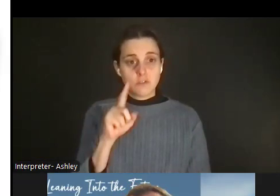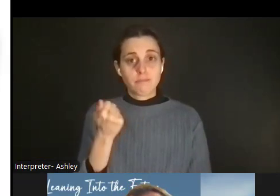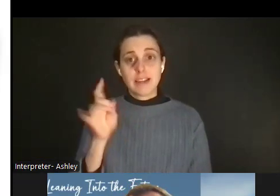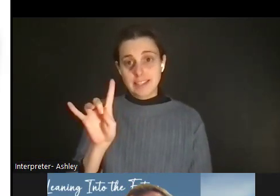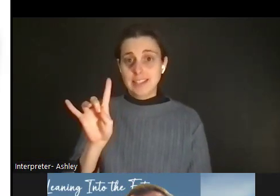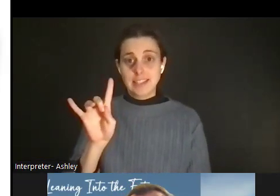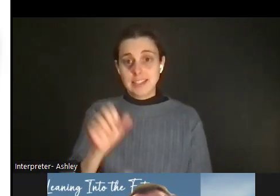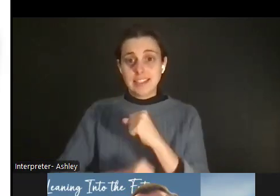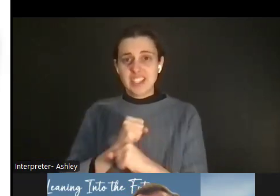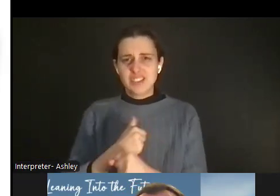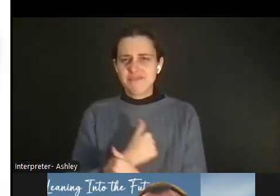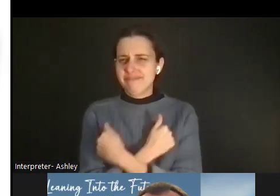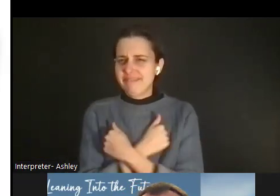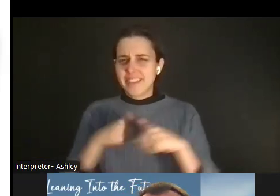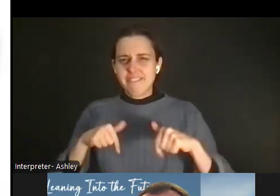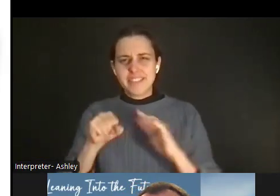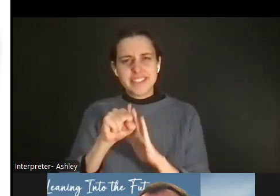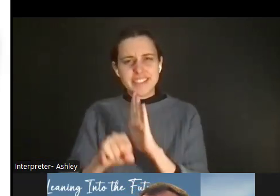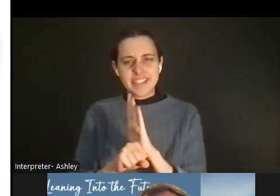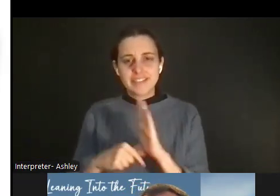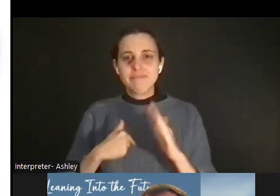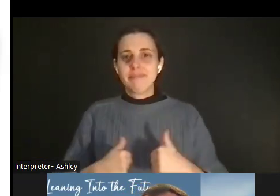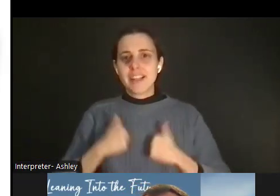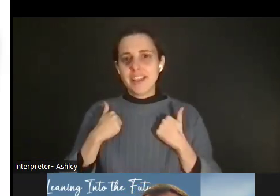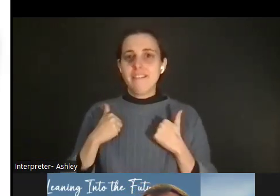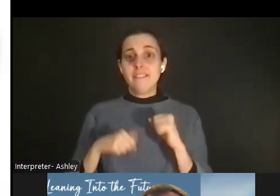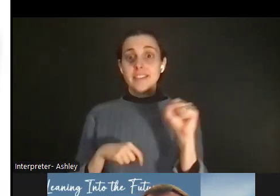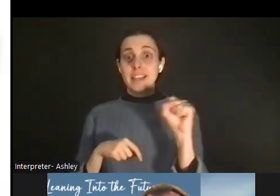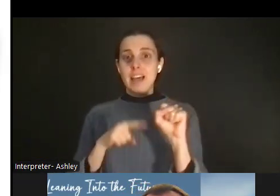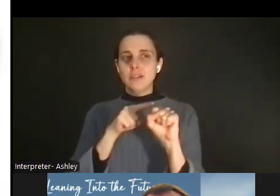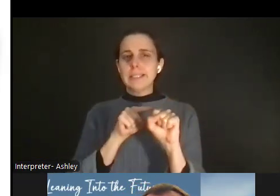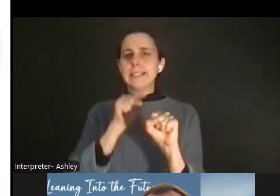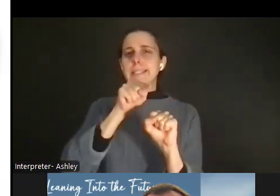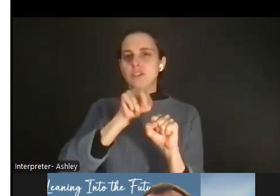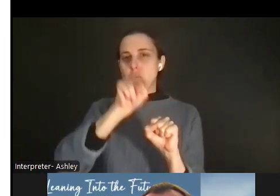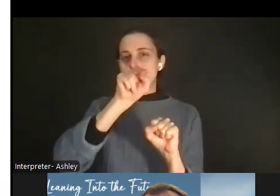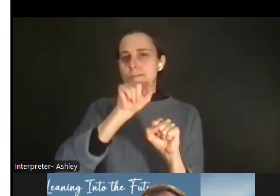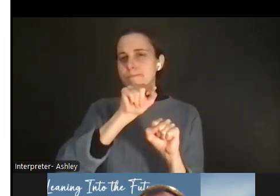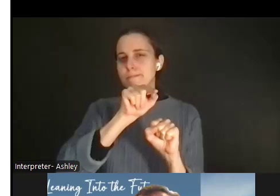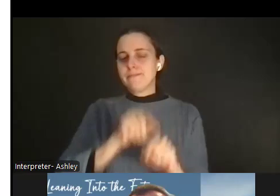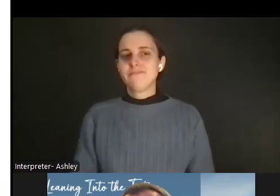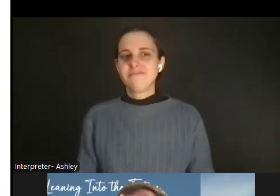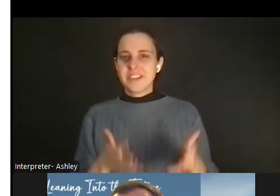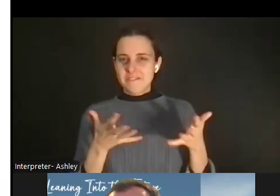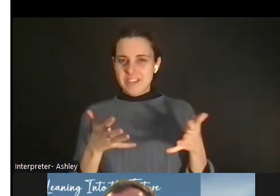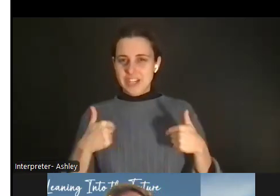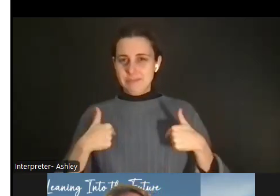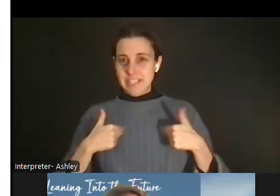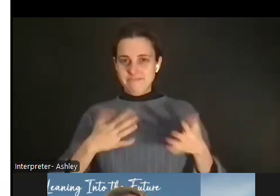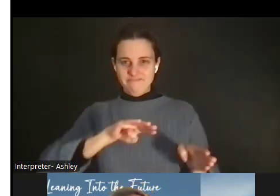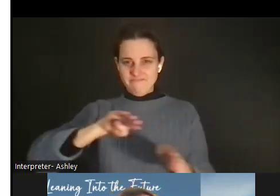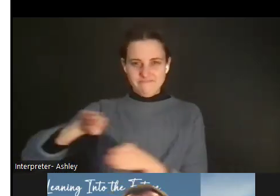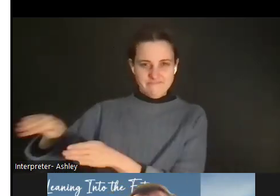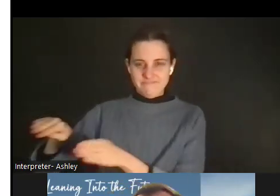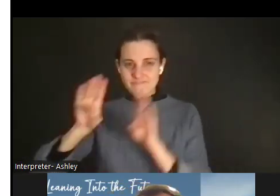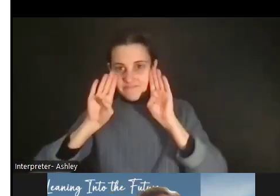state, and I live just north of Seattle. All right, so enough about me. Let's go into what's